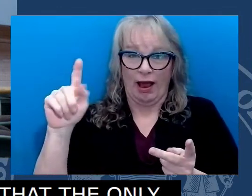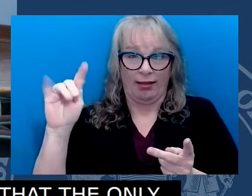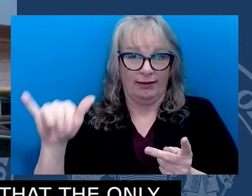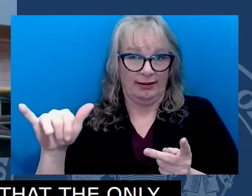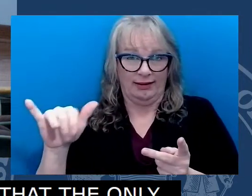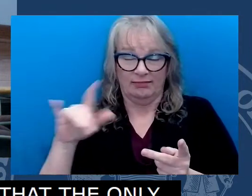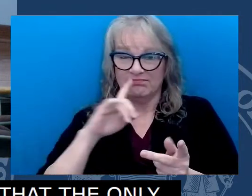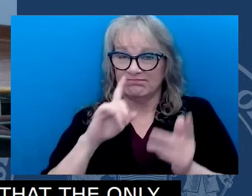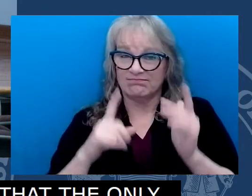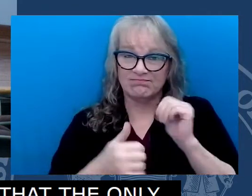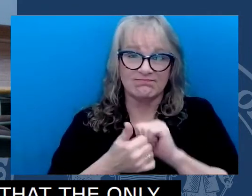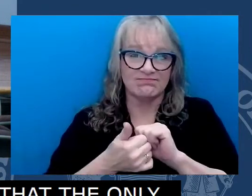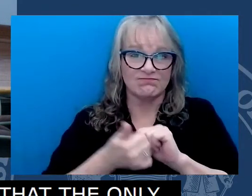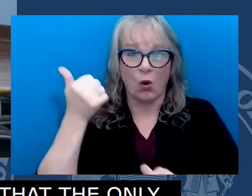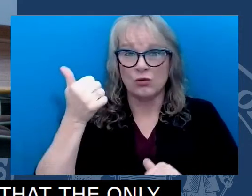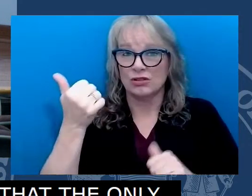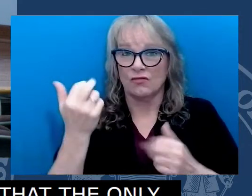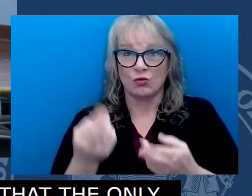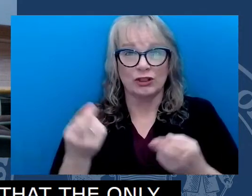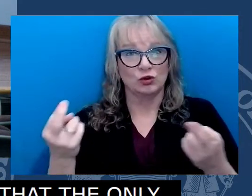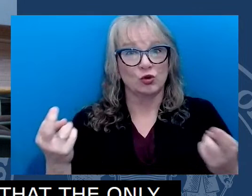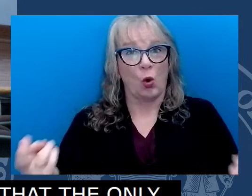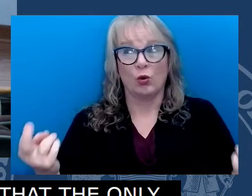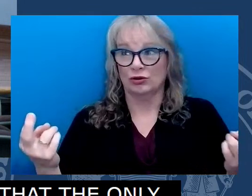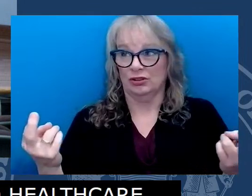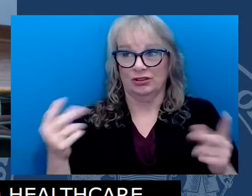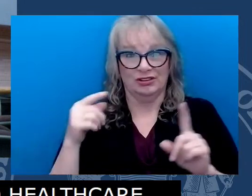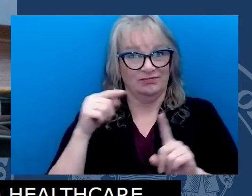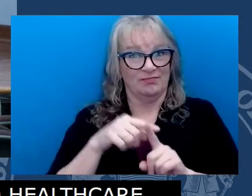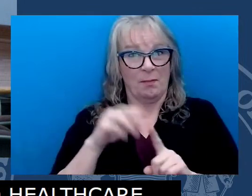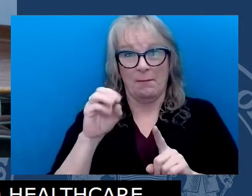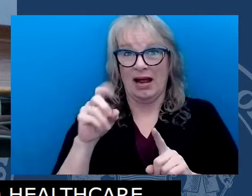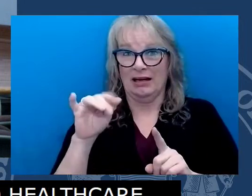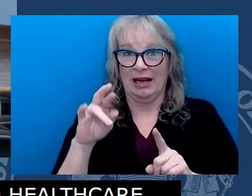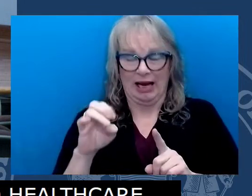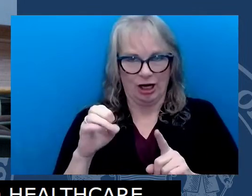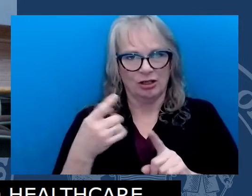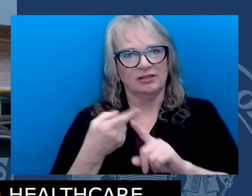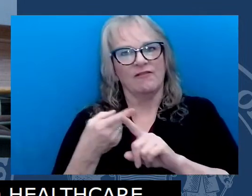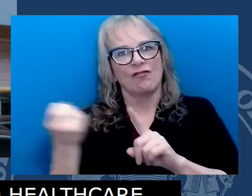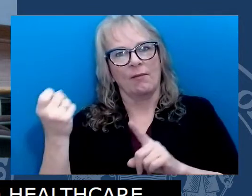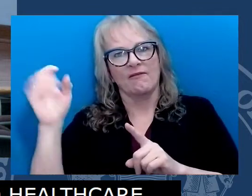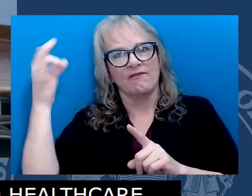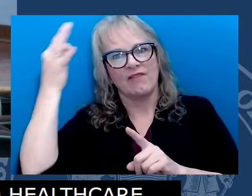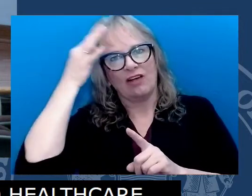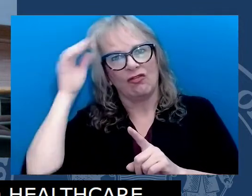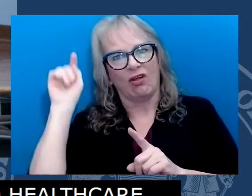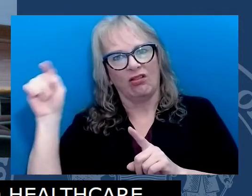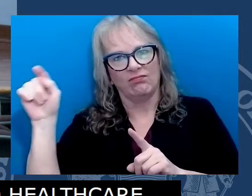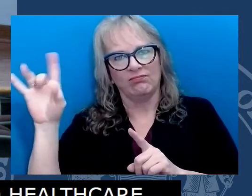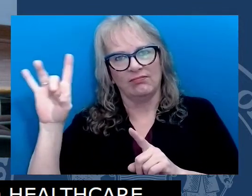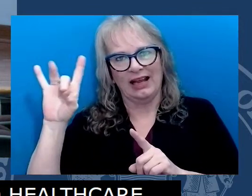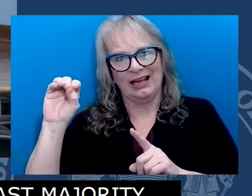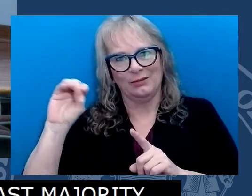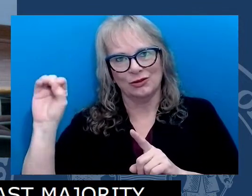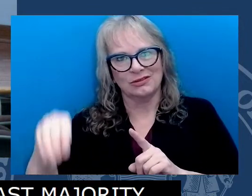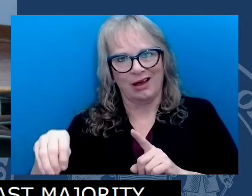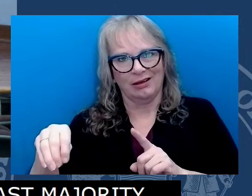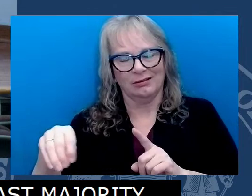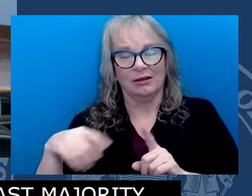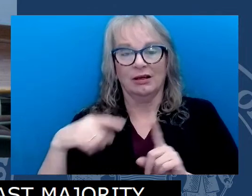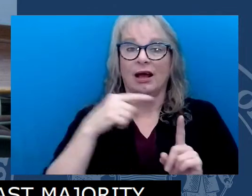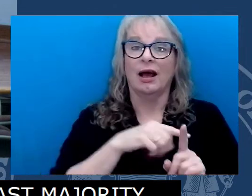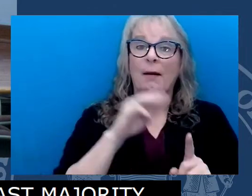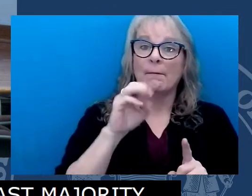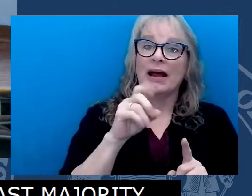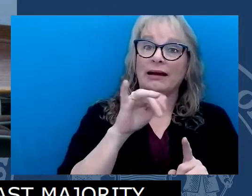majority of the resources is coming on Medicare is coming from the federal side at 80%. And on the Medicaid side,